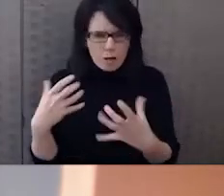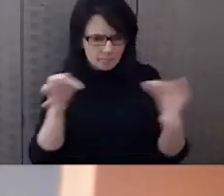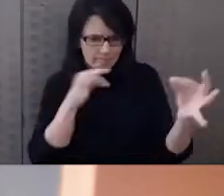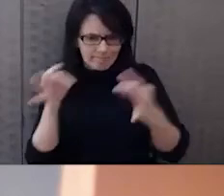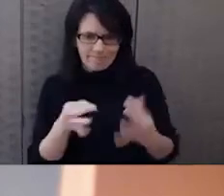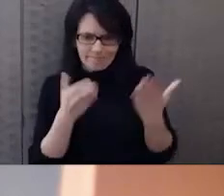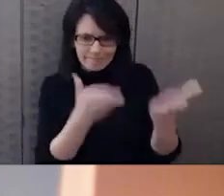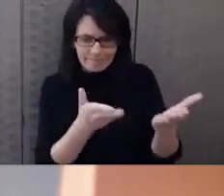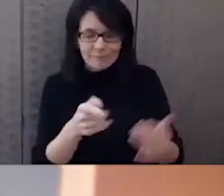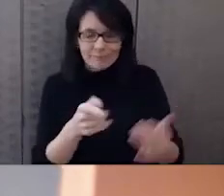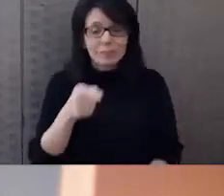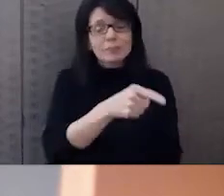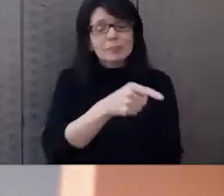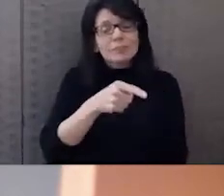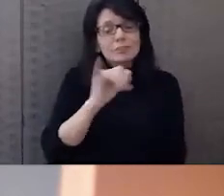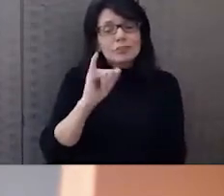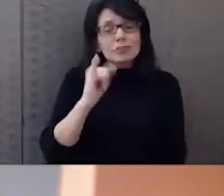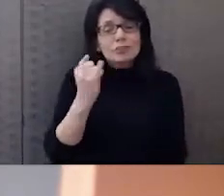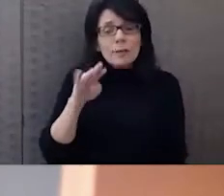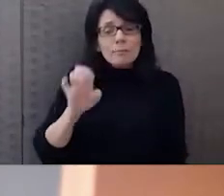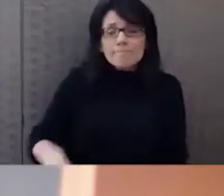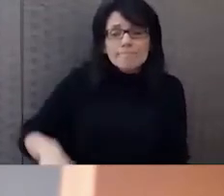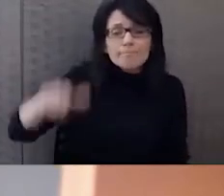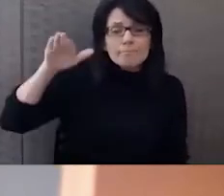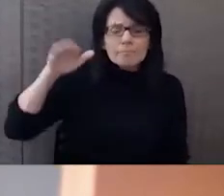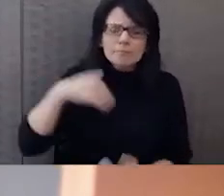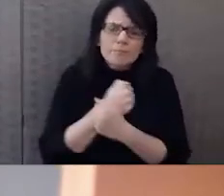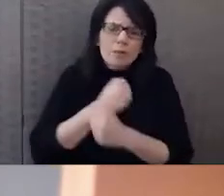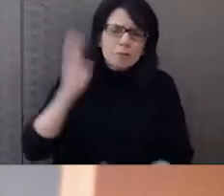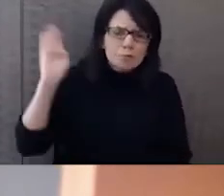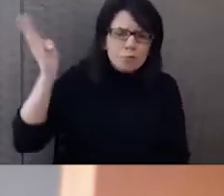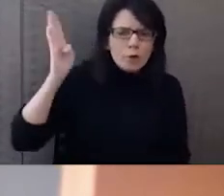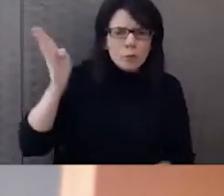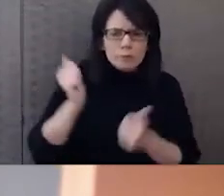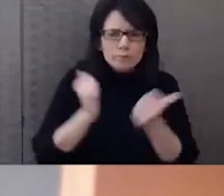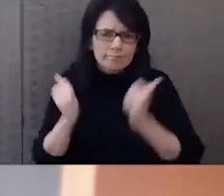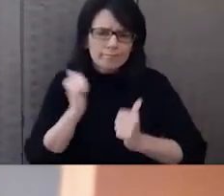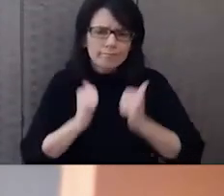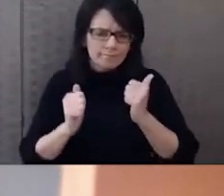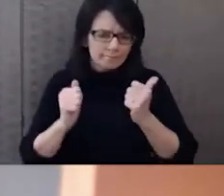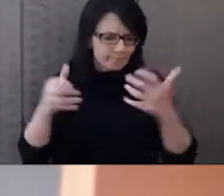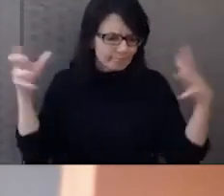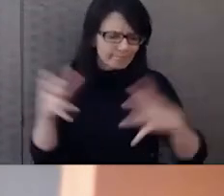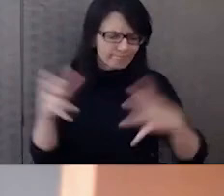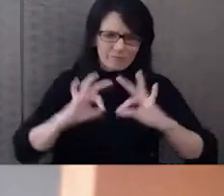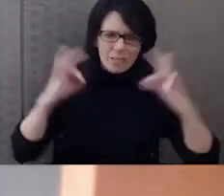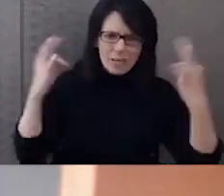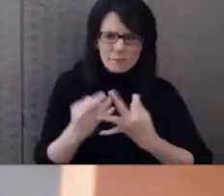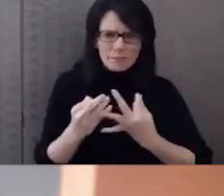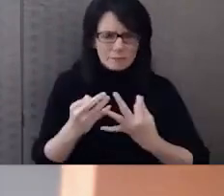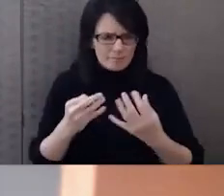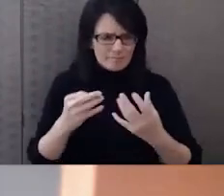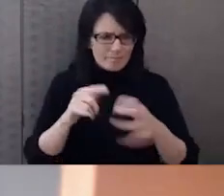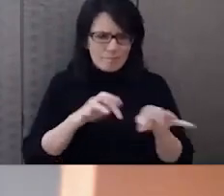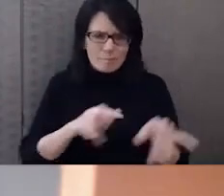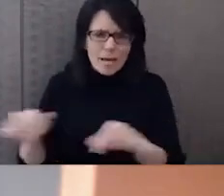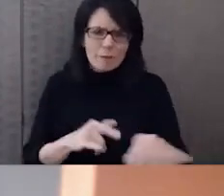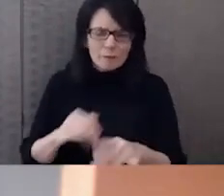from attending performances to gathering around the piano to sing. More than once,